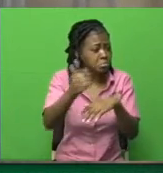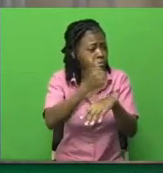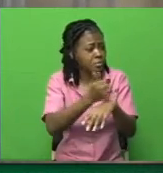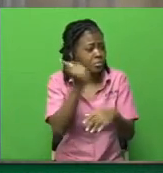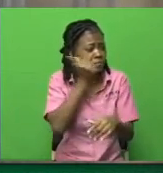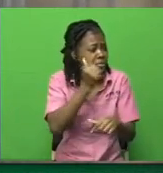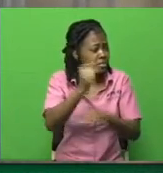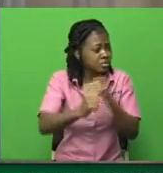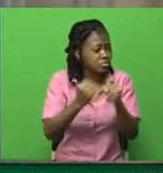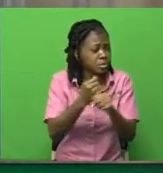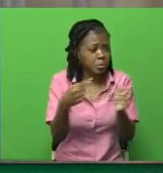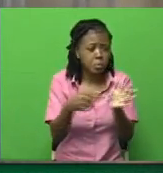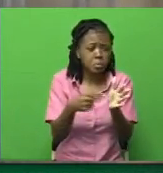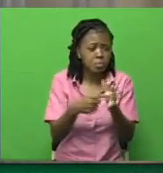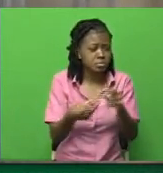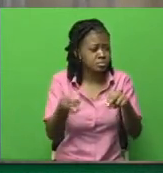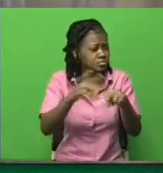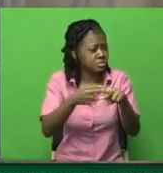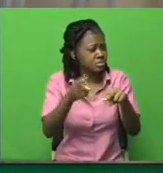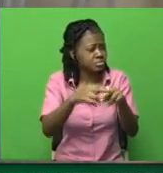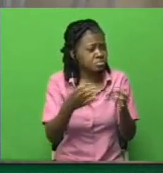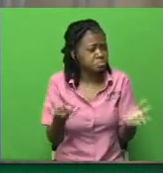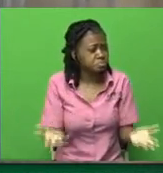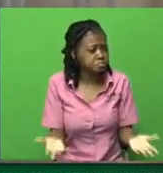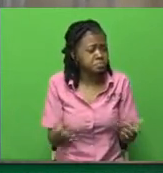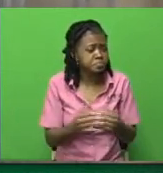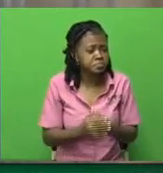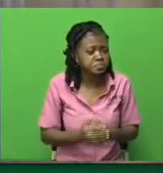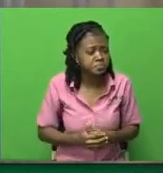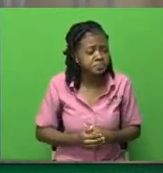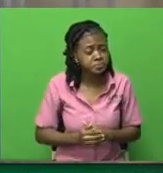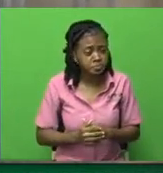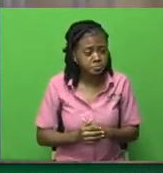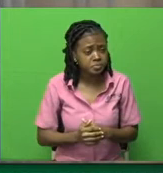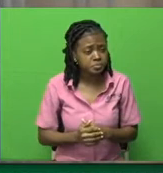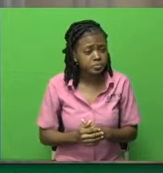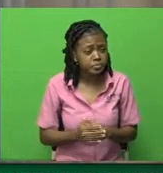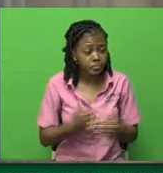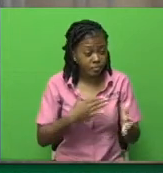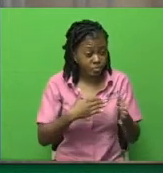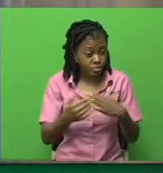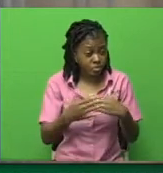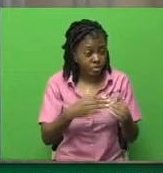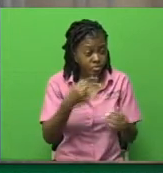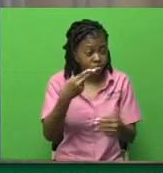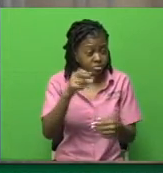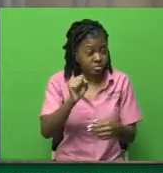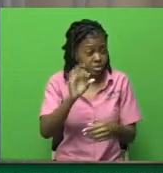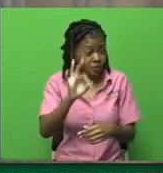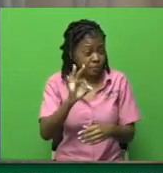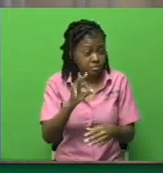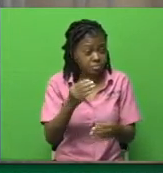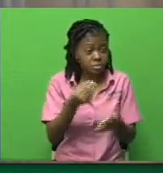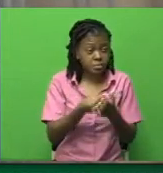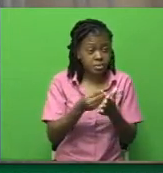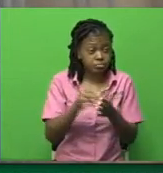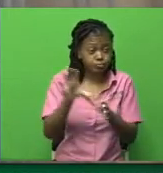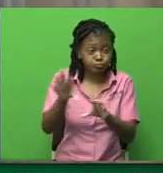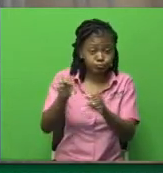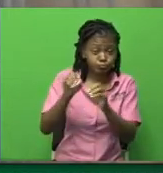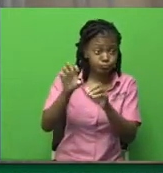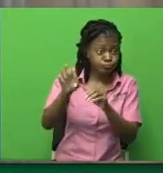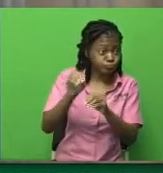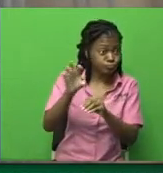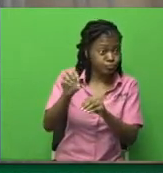year and this is in spite of raids on HSR in spite of withdrawal from the nif which